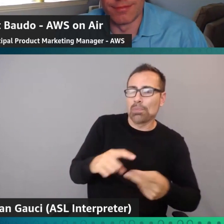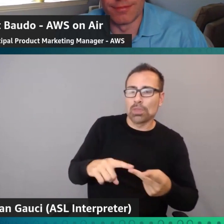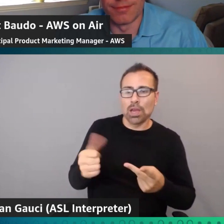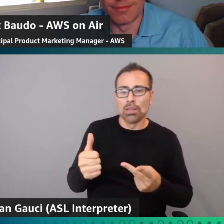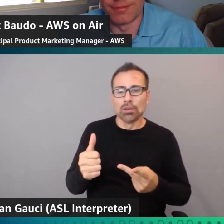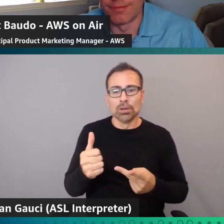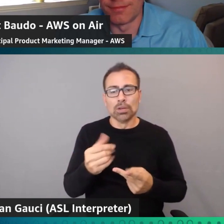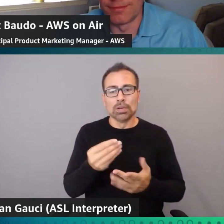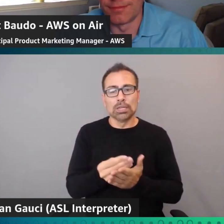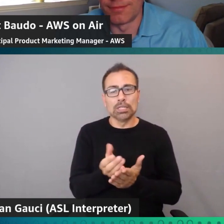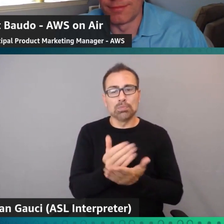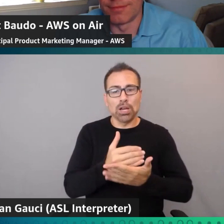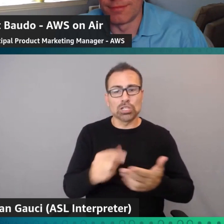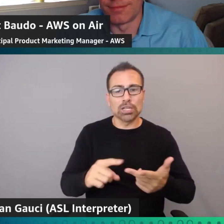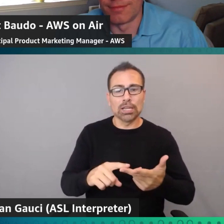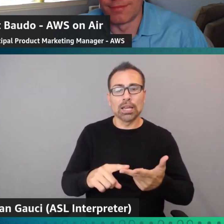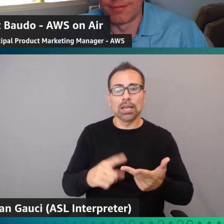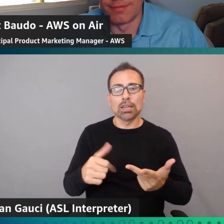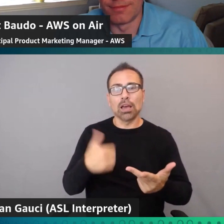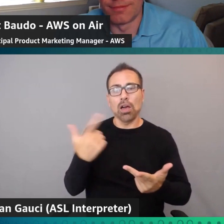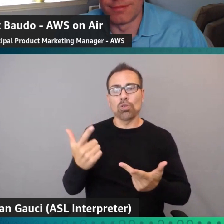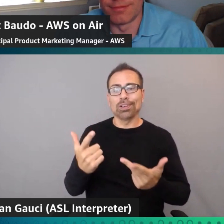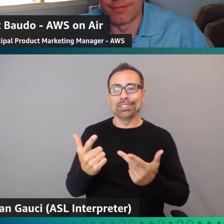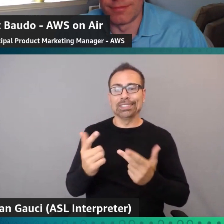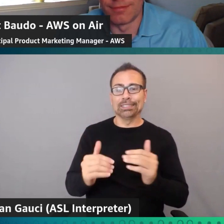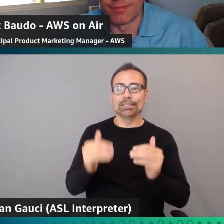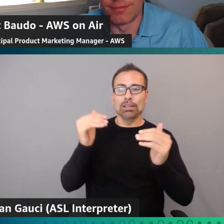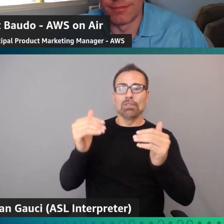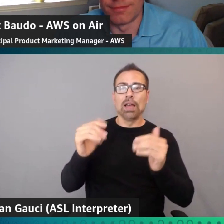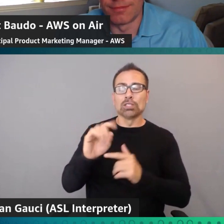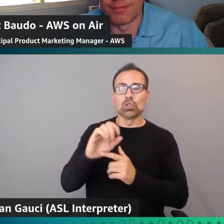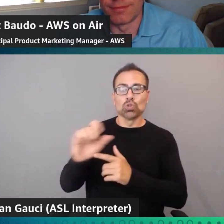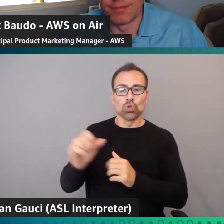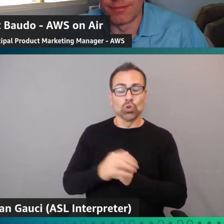is advanced tools and the access to emission factors.